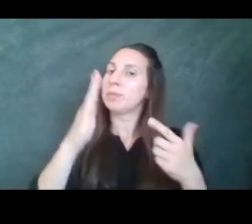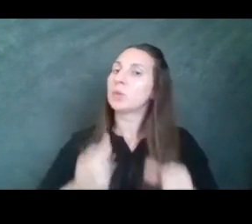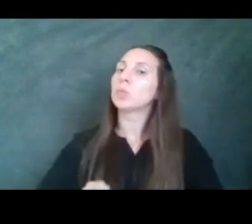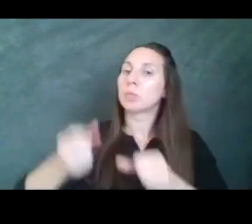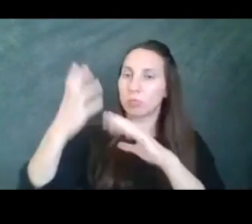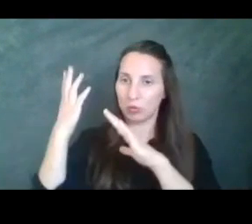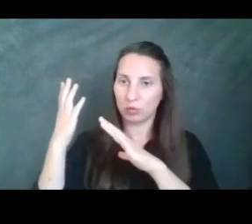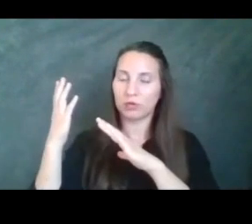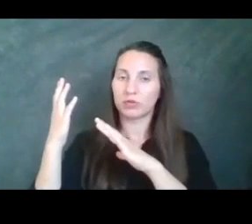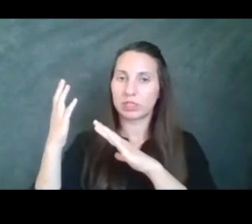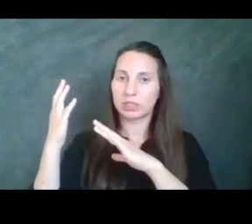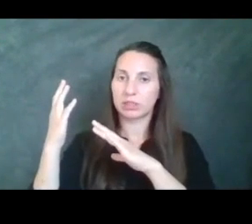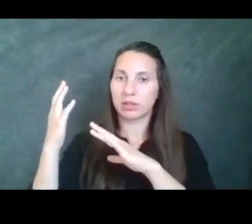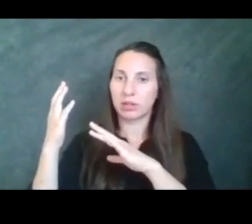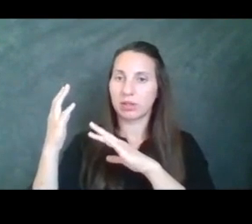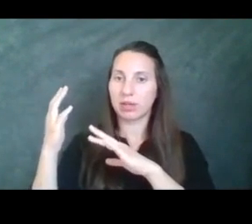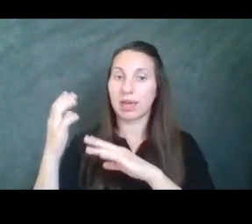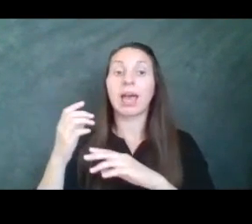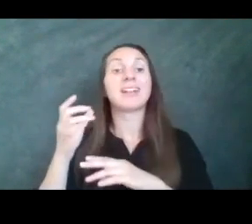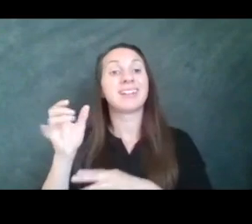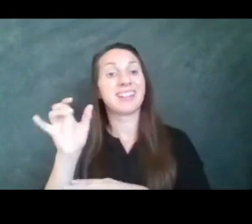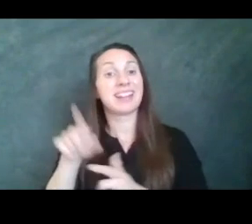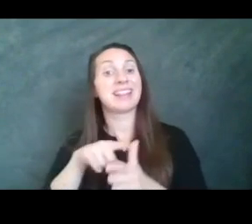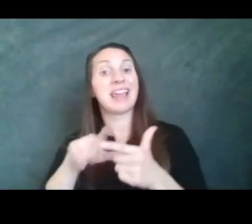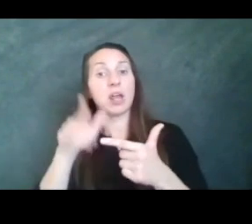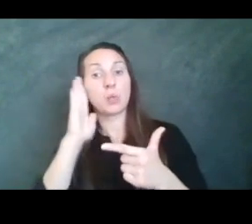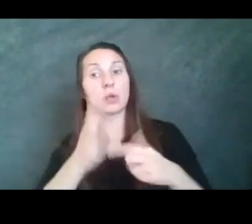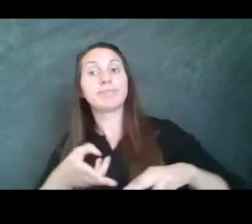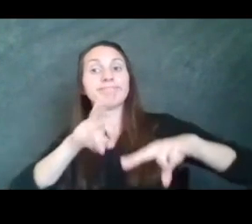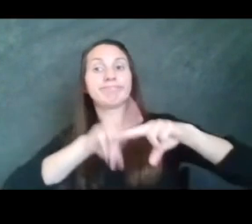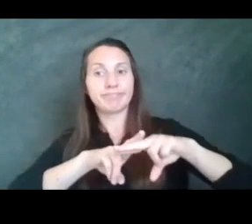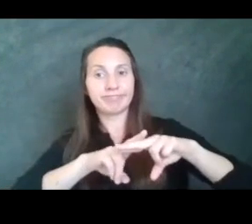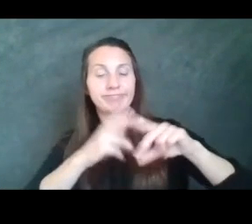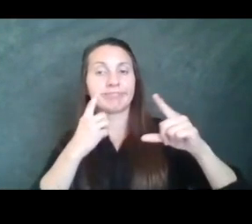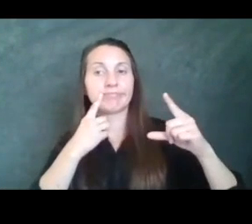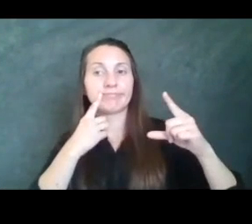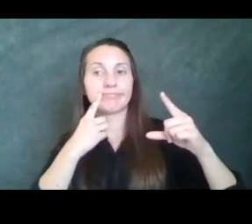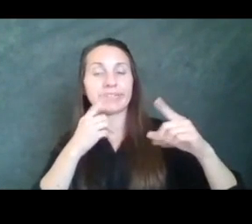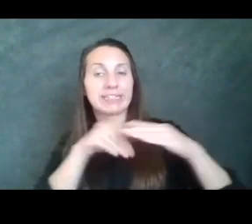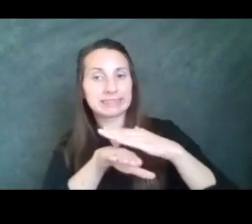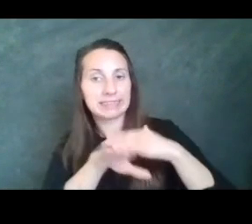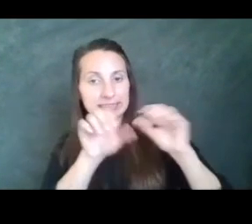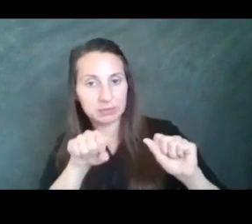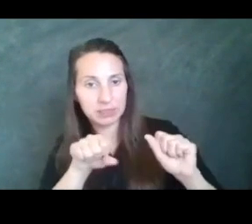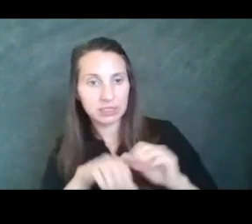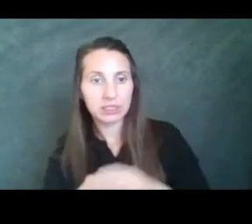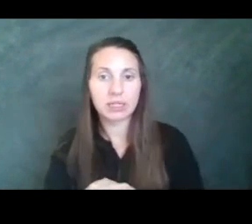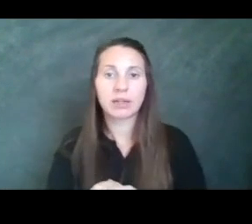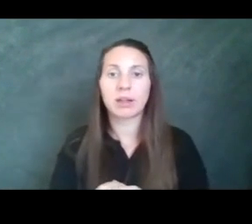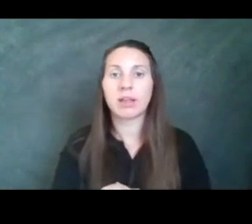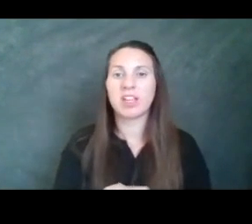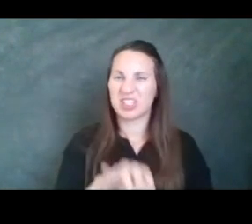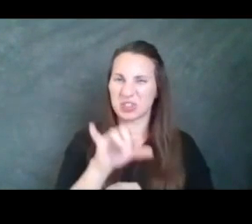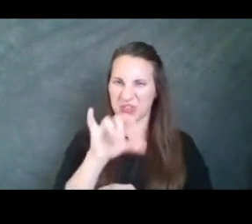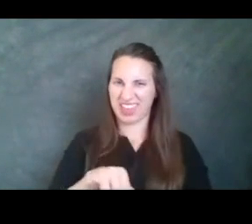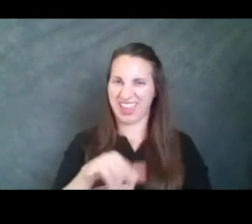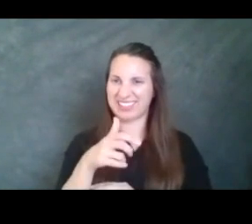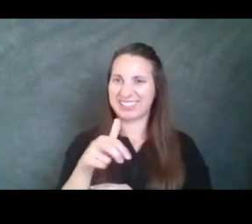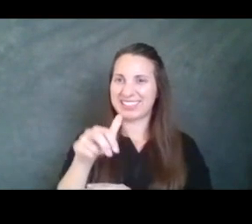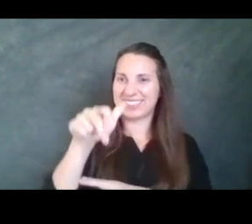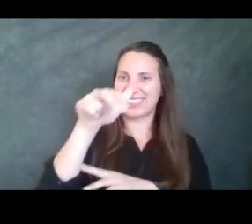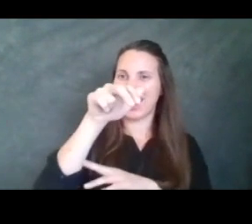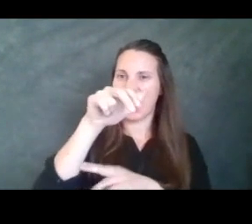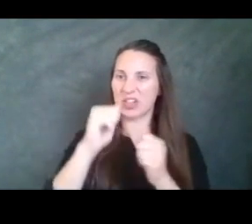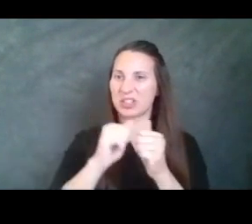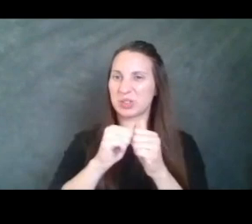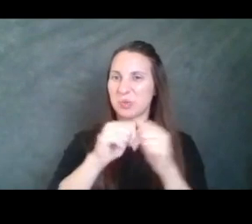would increase accessibility. A barrier like the one in the middle would be a certain failure for those in